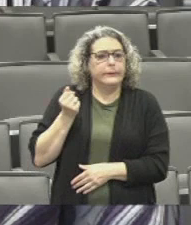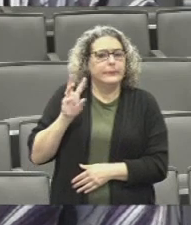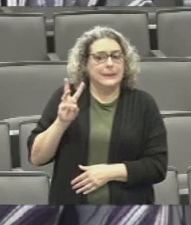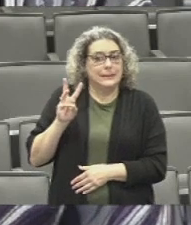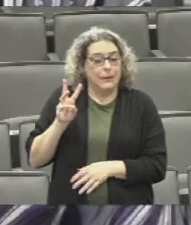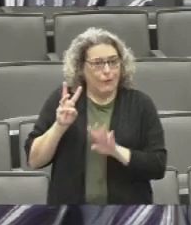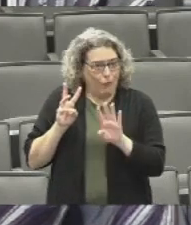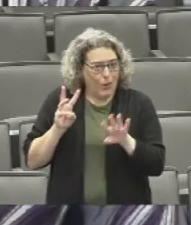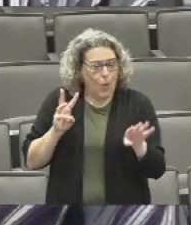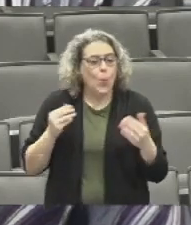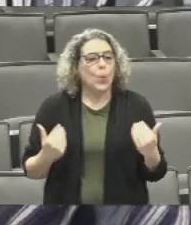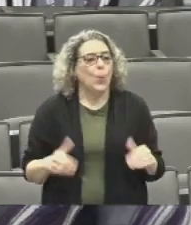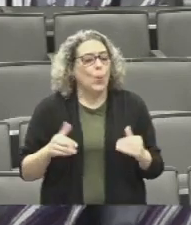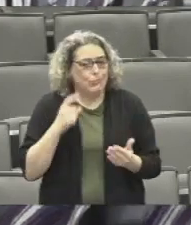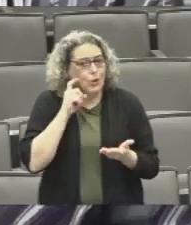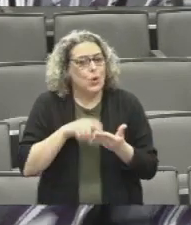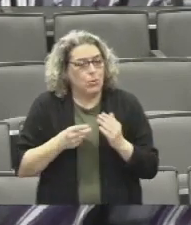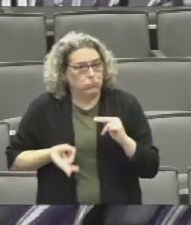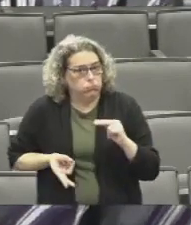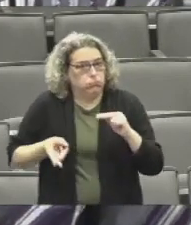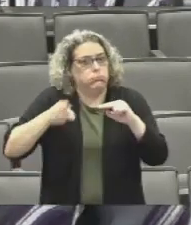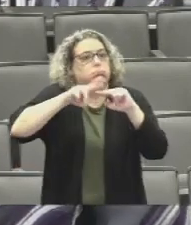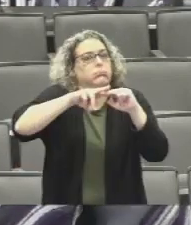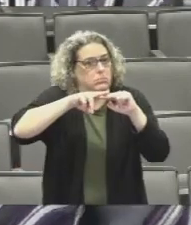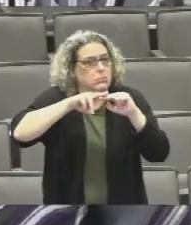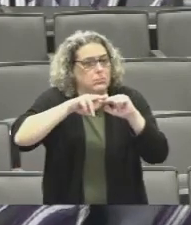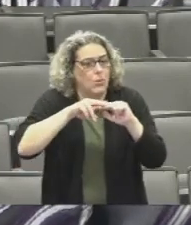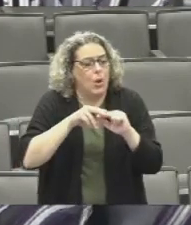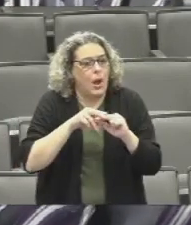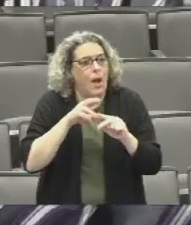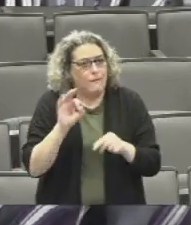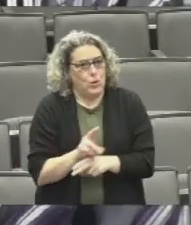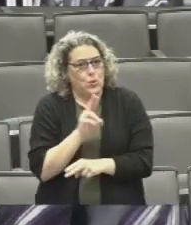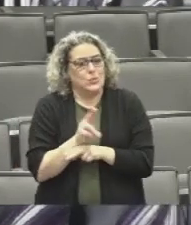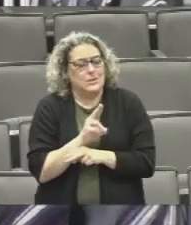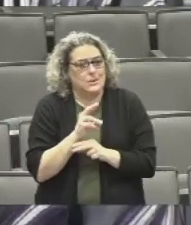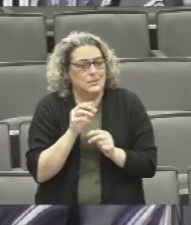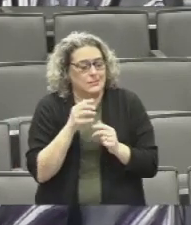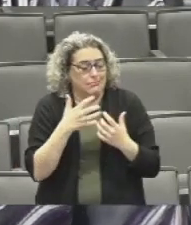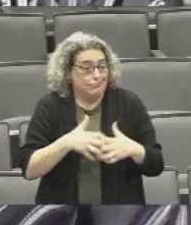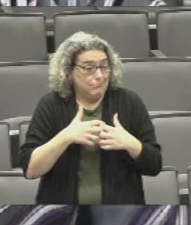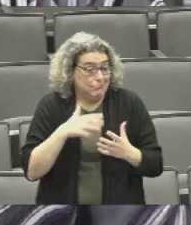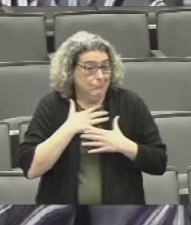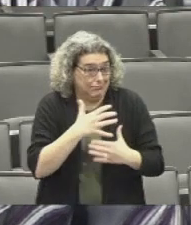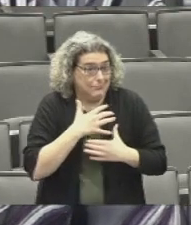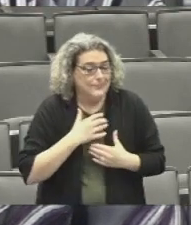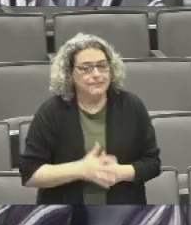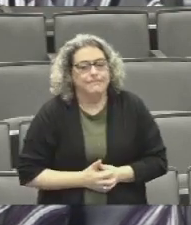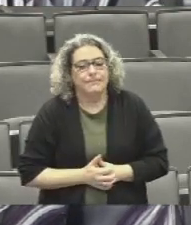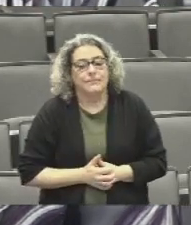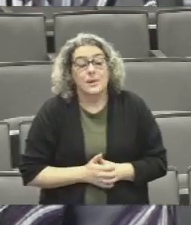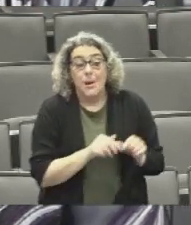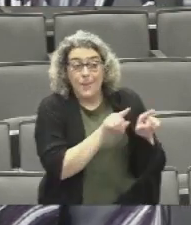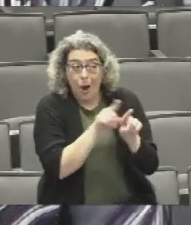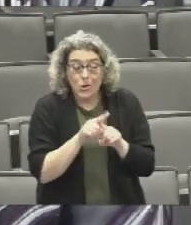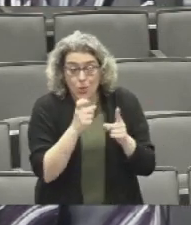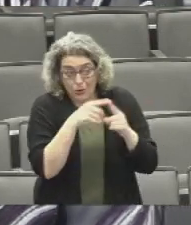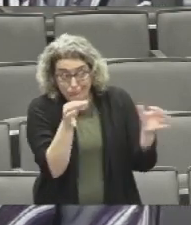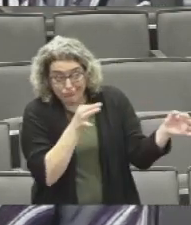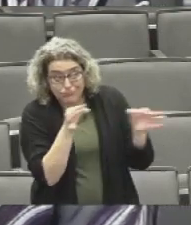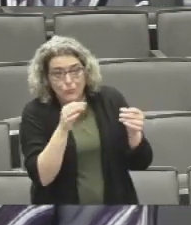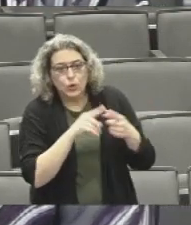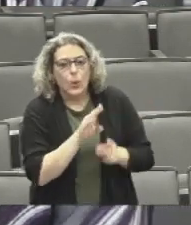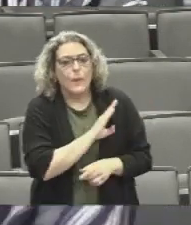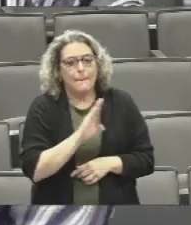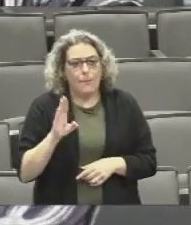are starting to see how that increase is occurring. I would like to share with the board just a